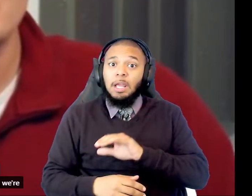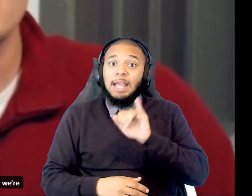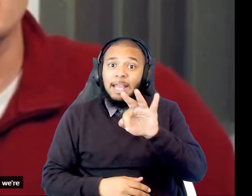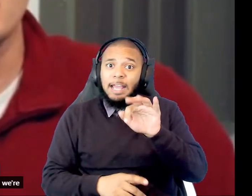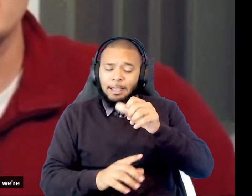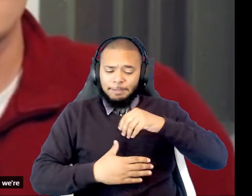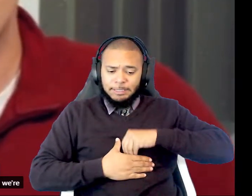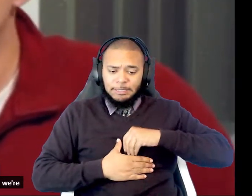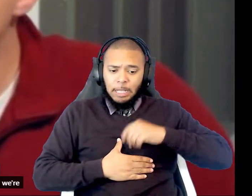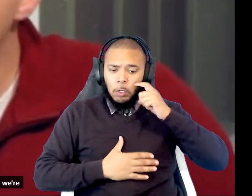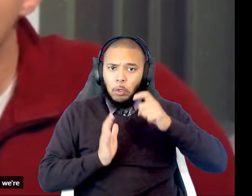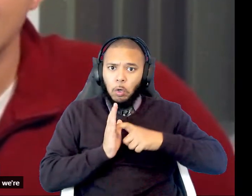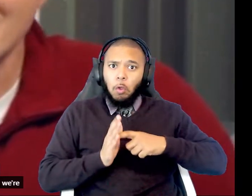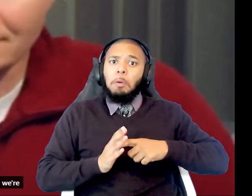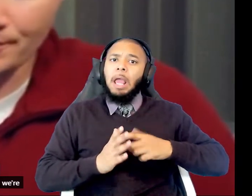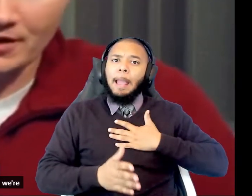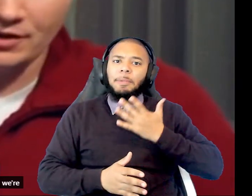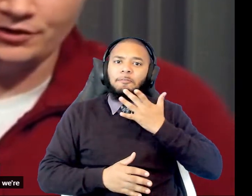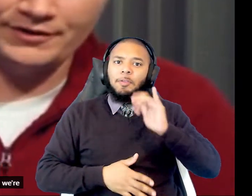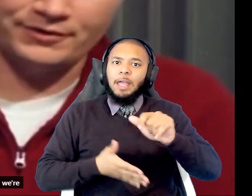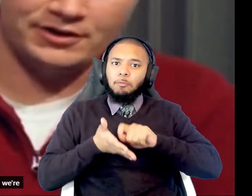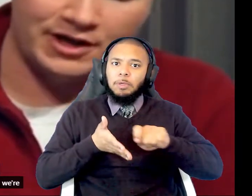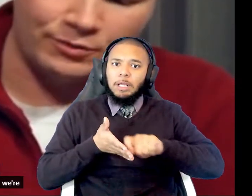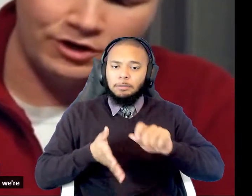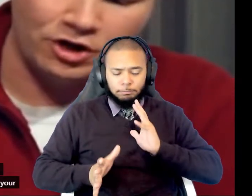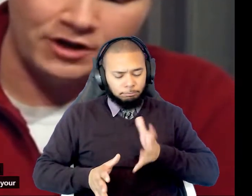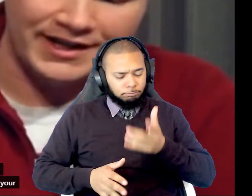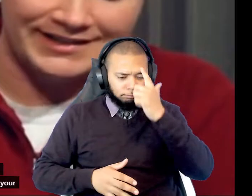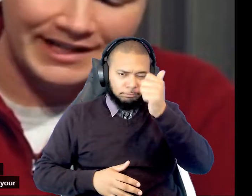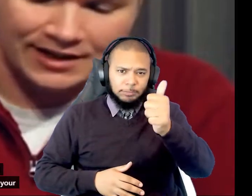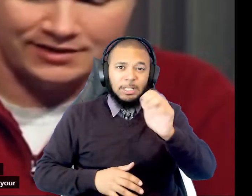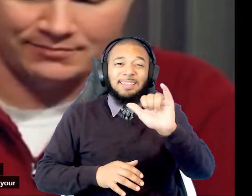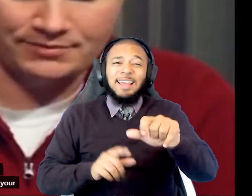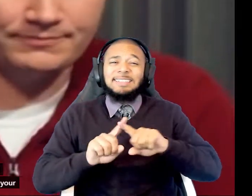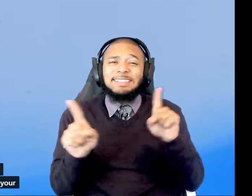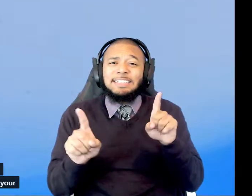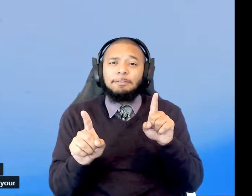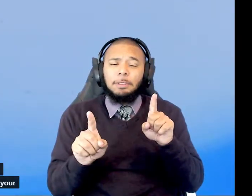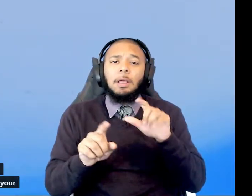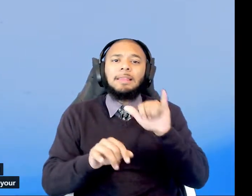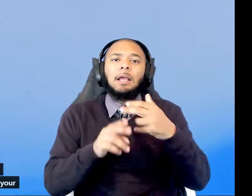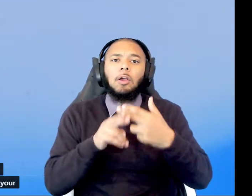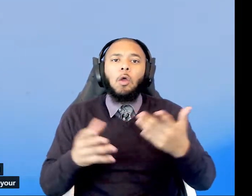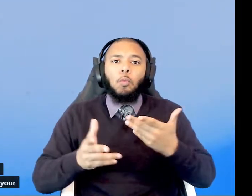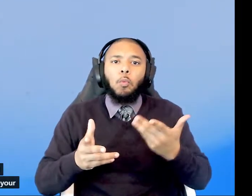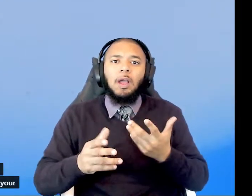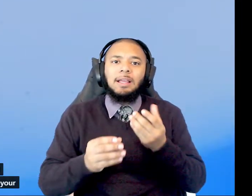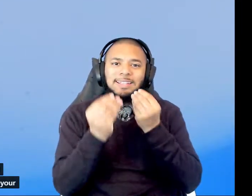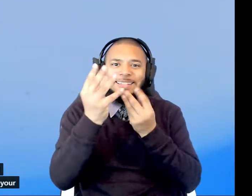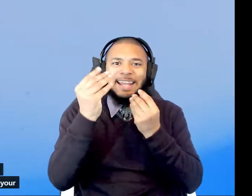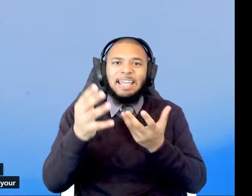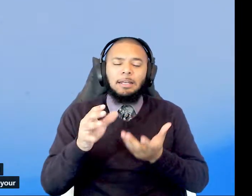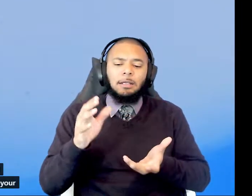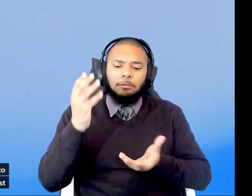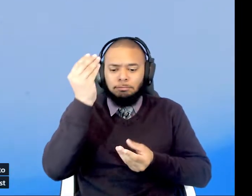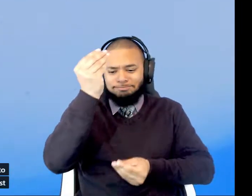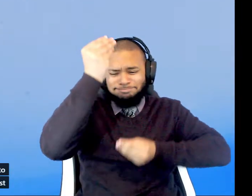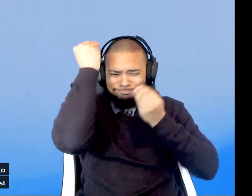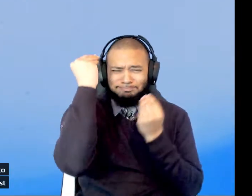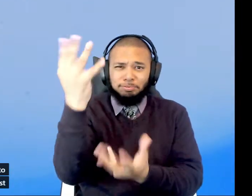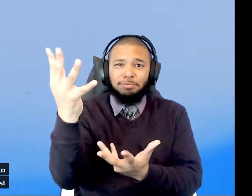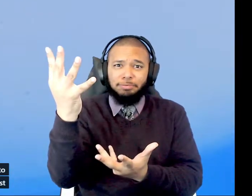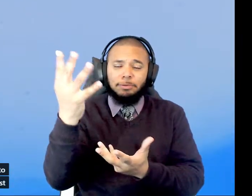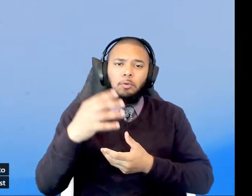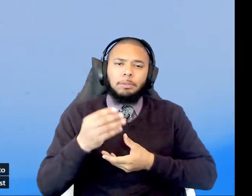writer, good job for you, right? So that's something a little different, okay? We're going to call that a data dump, all right? And a data dump begins with your